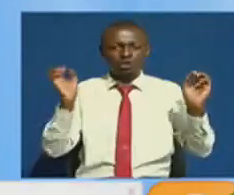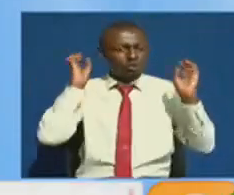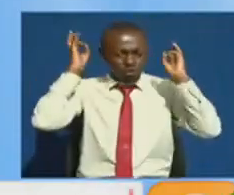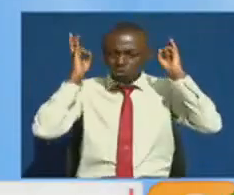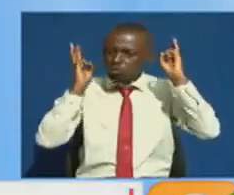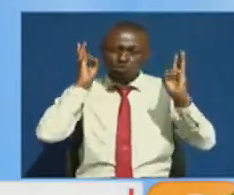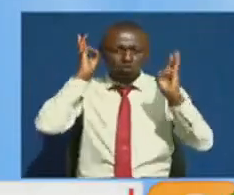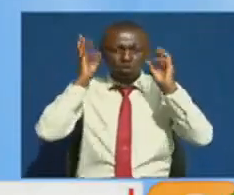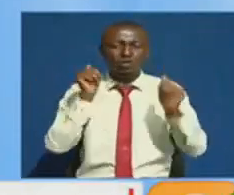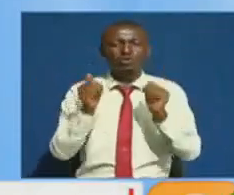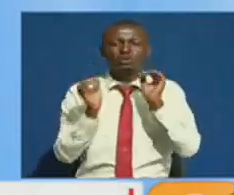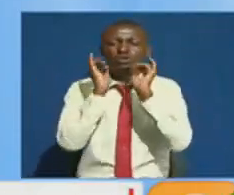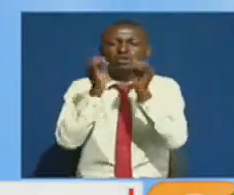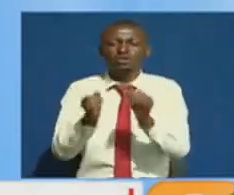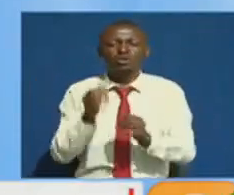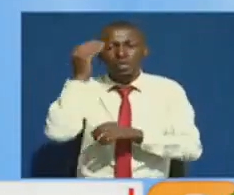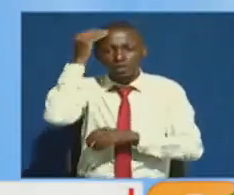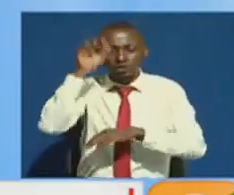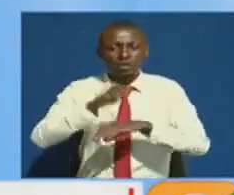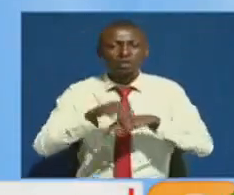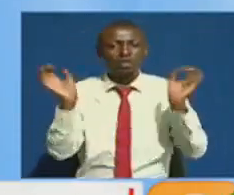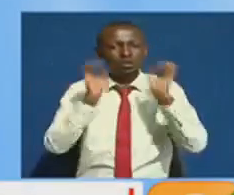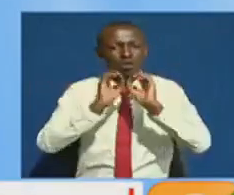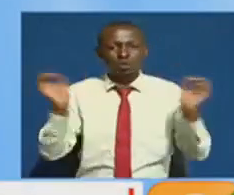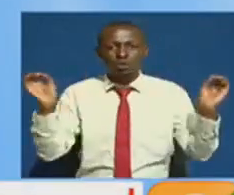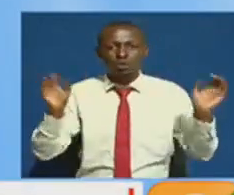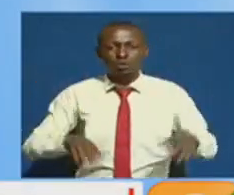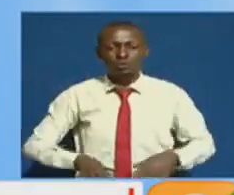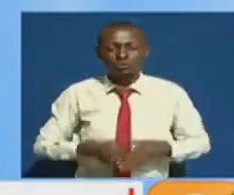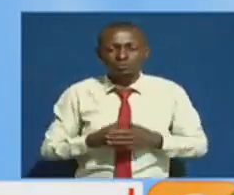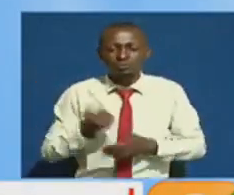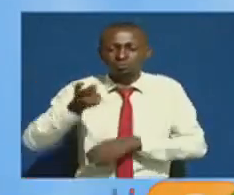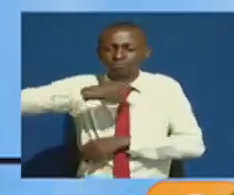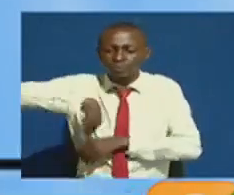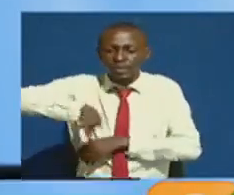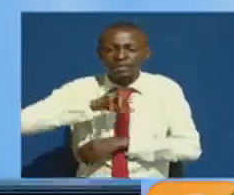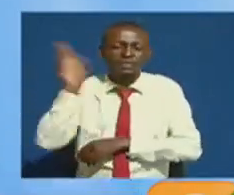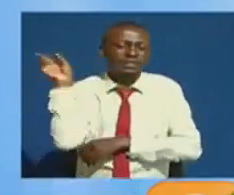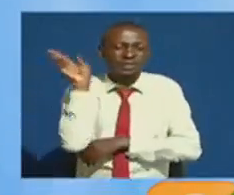individual does not get education, we risk,